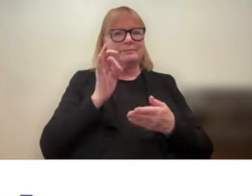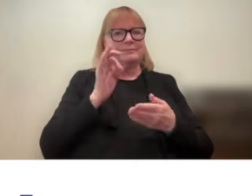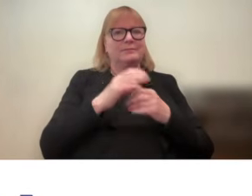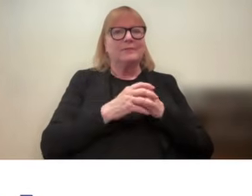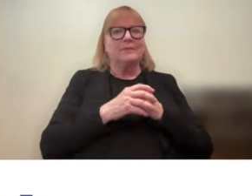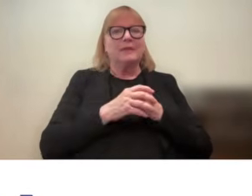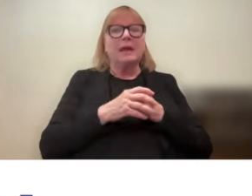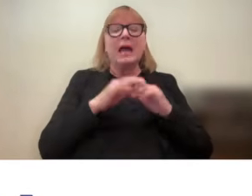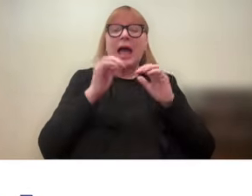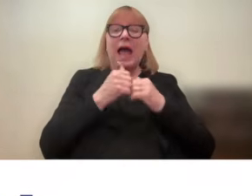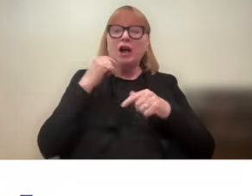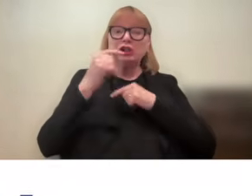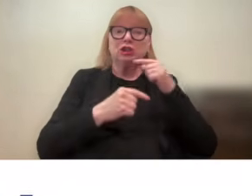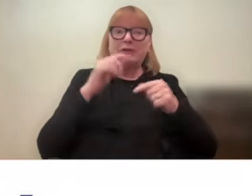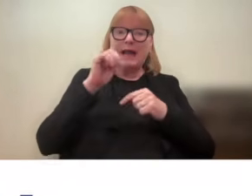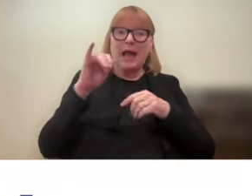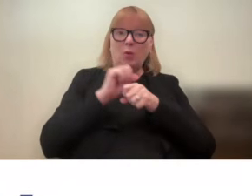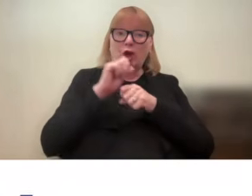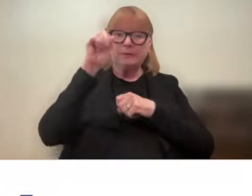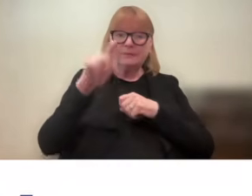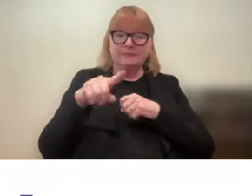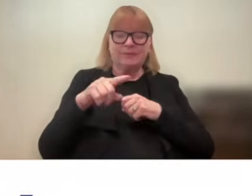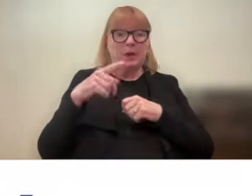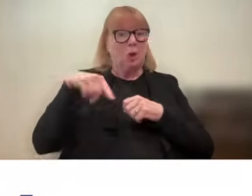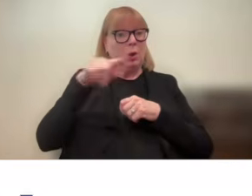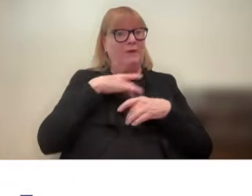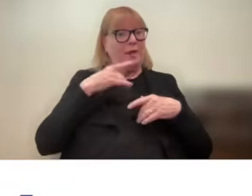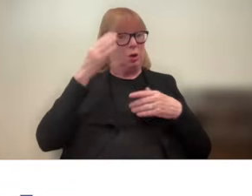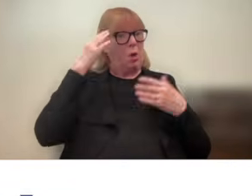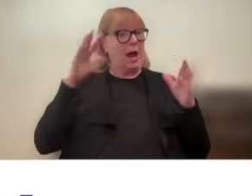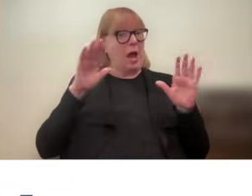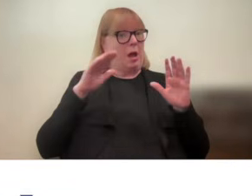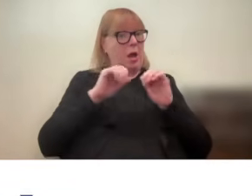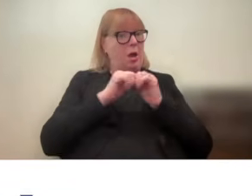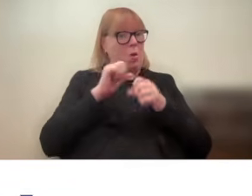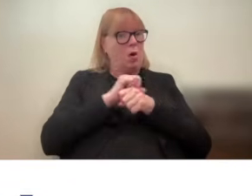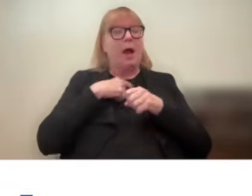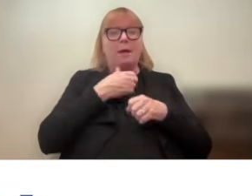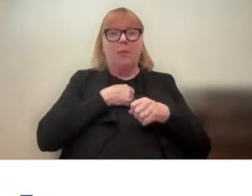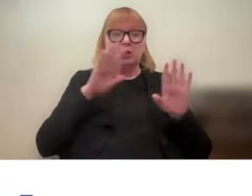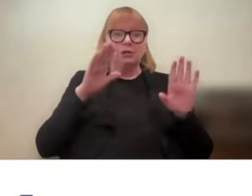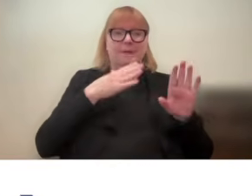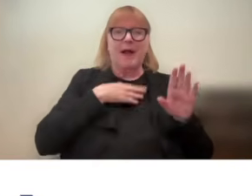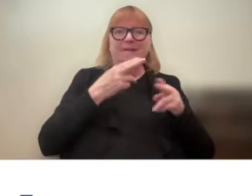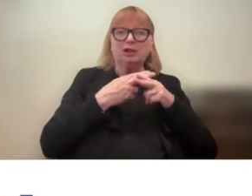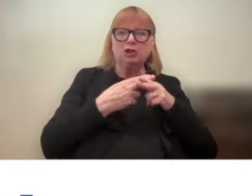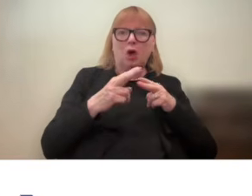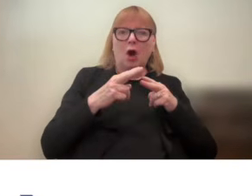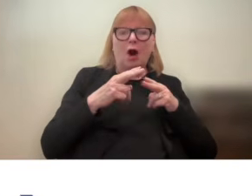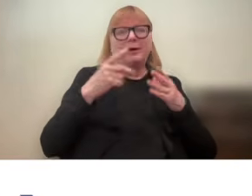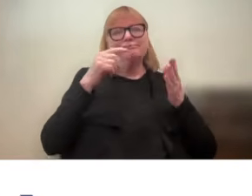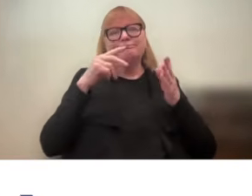Okay, so how does generative AI work? And for those of you that feel like you know how it works, I apologize for my very short